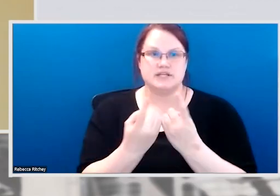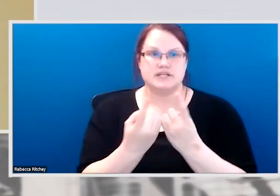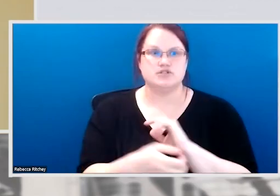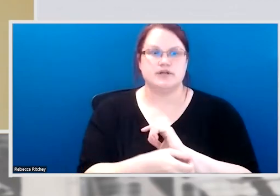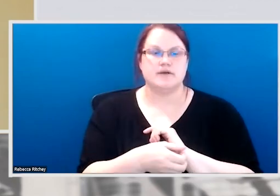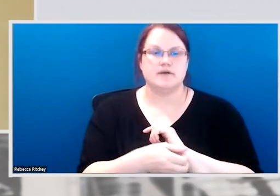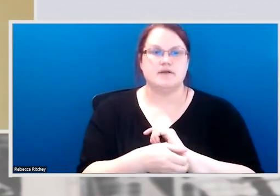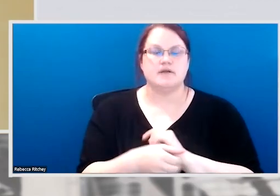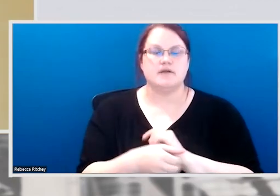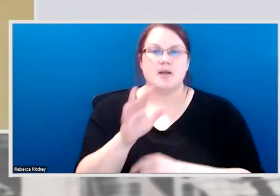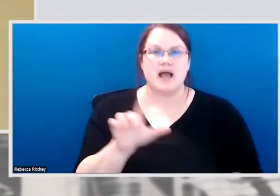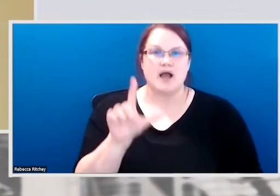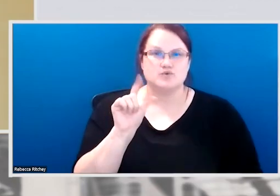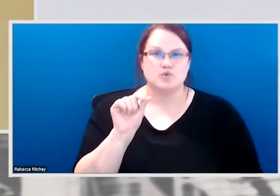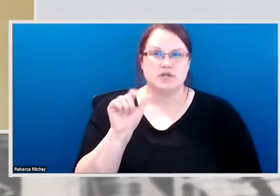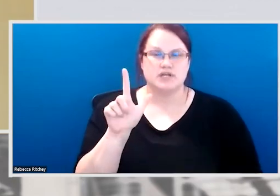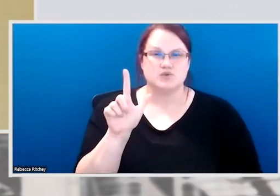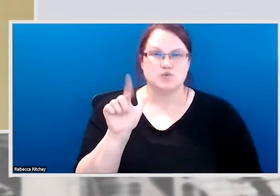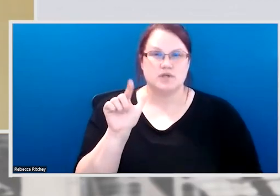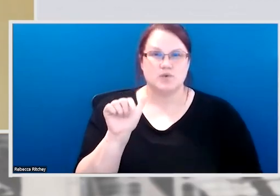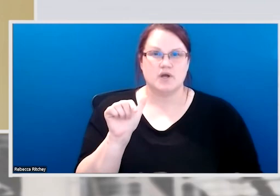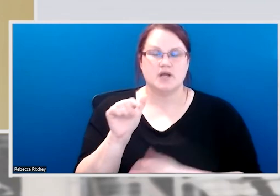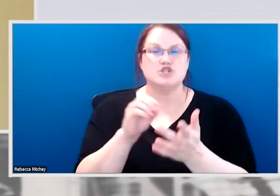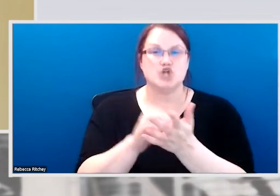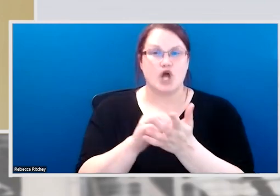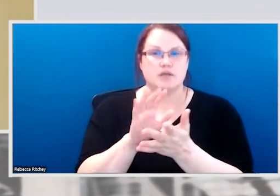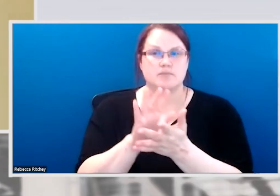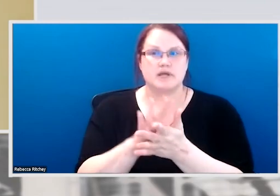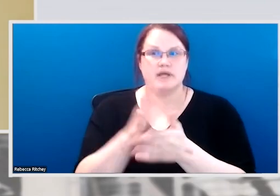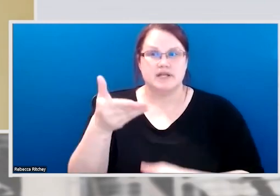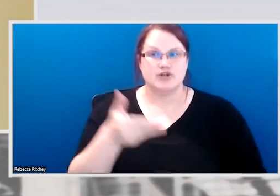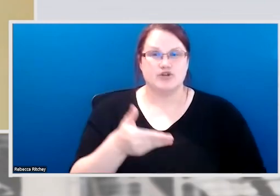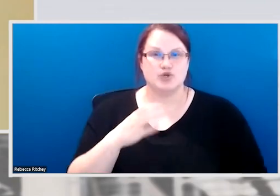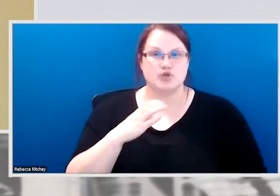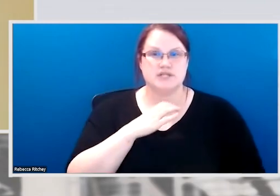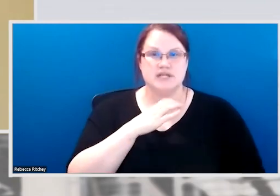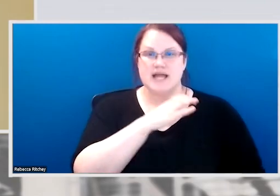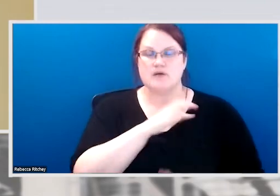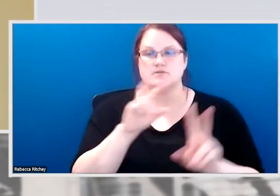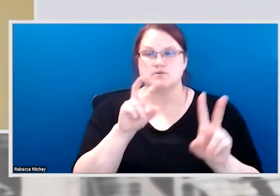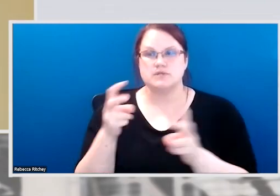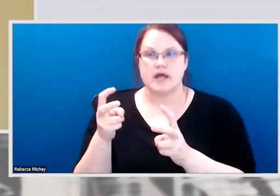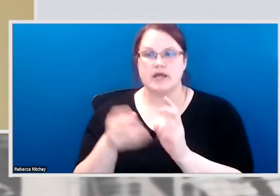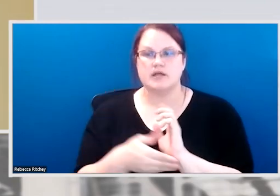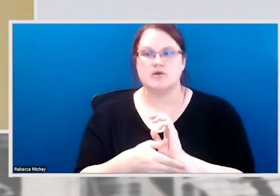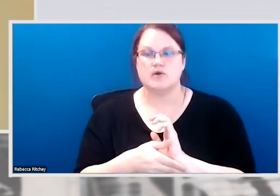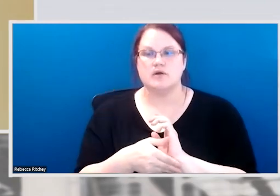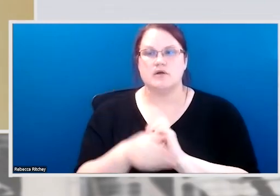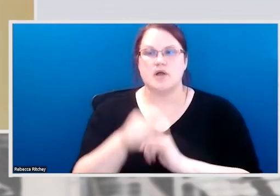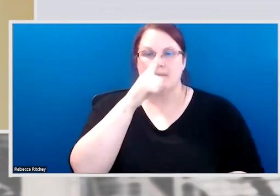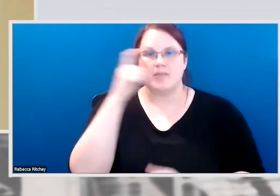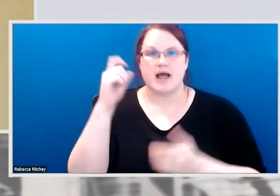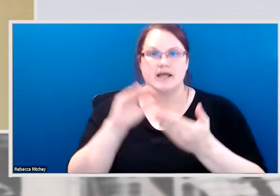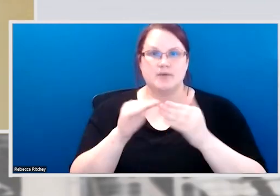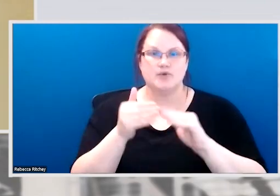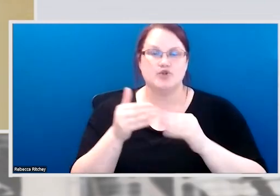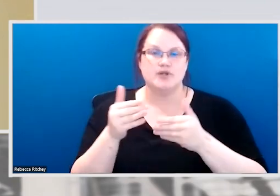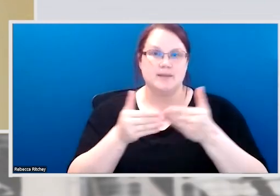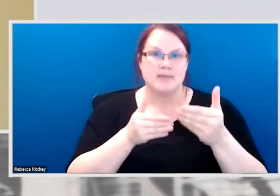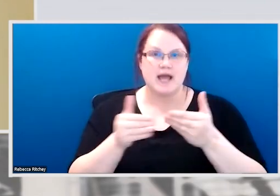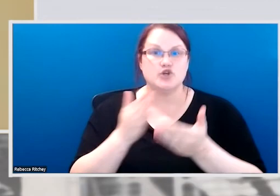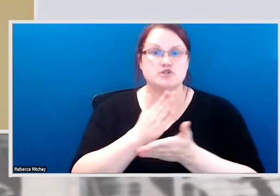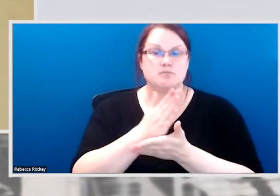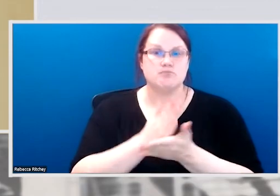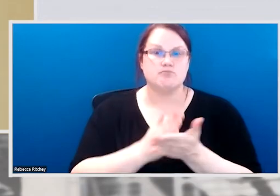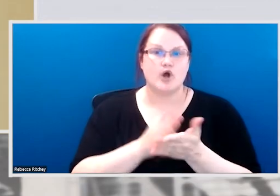about 2021, there was a document introduced into council titled Black Communities Matters. And part of